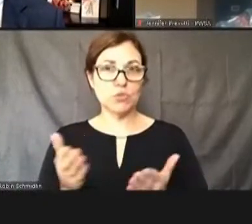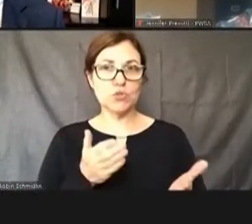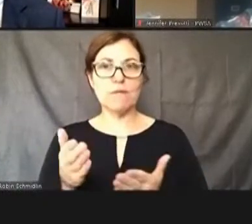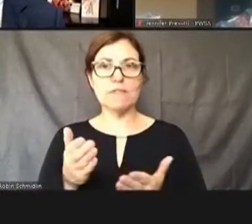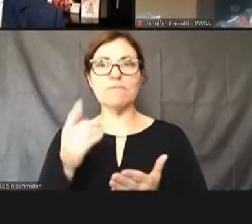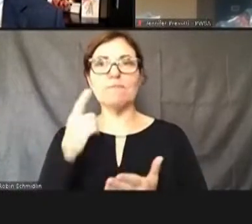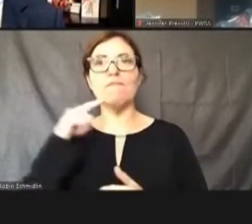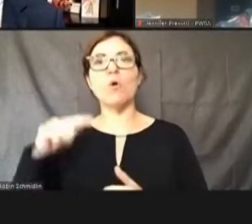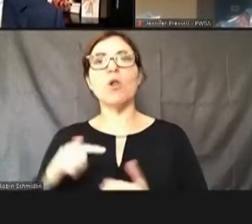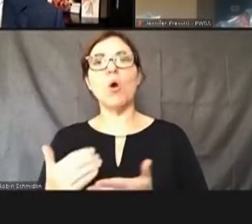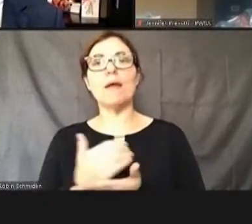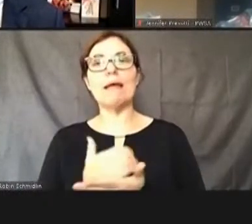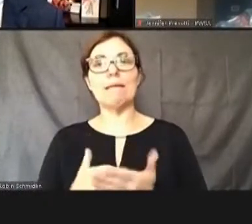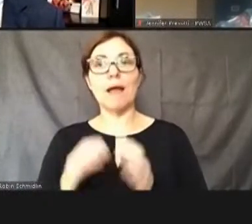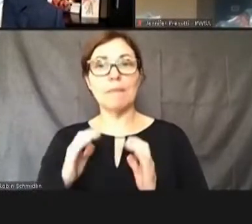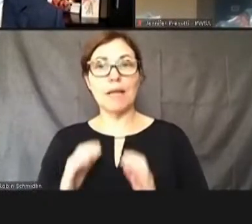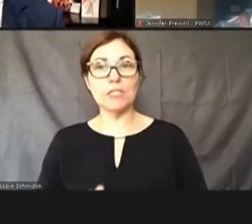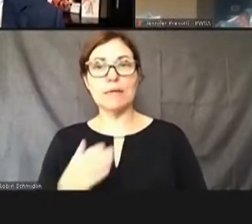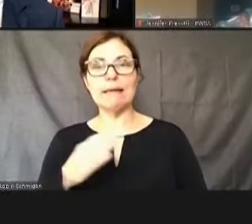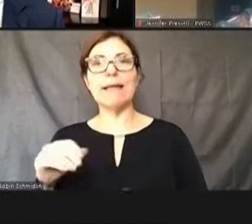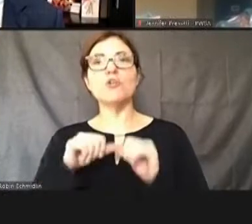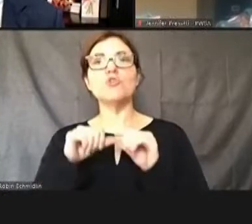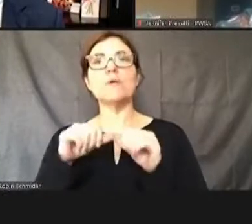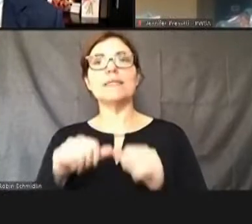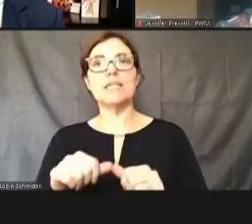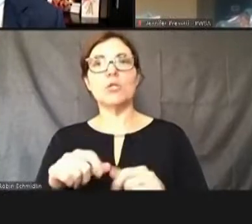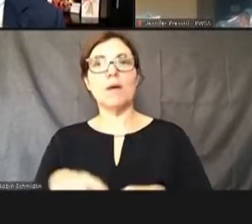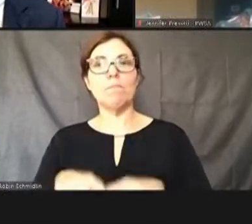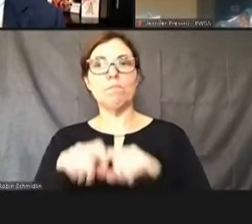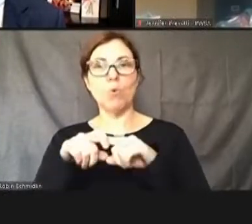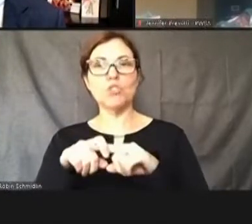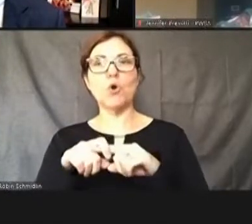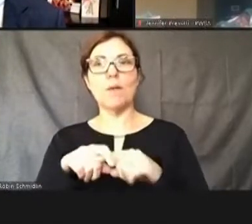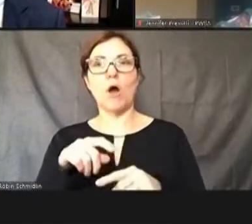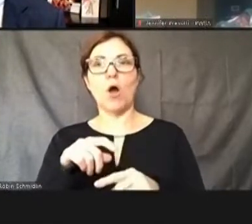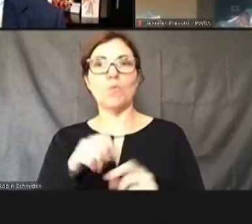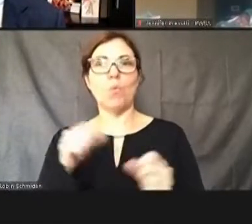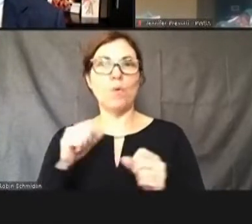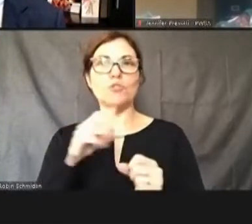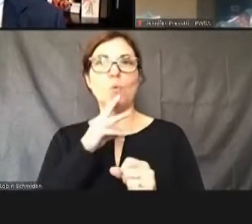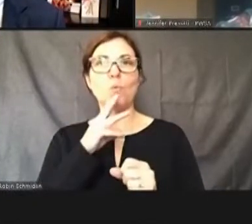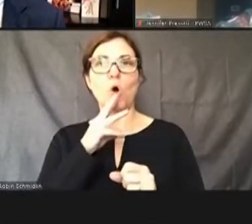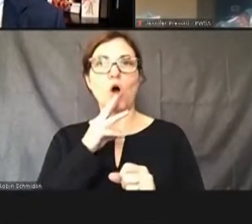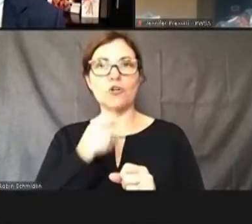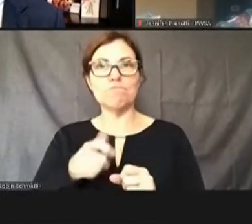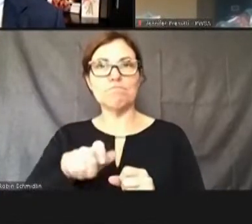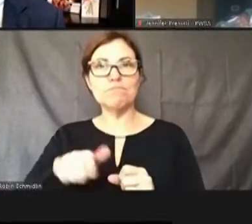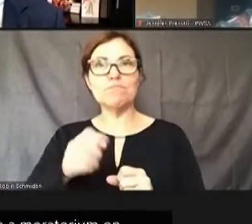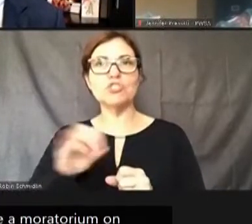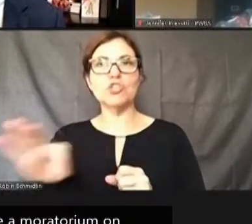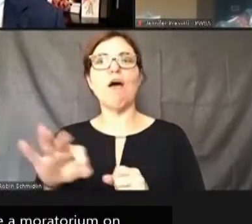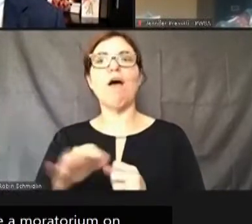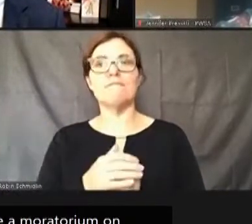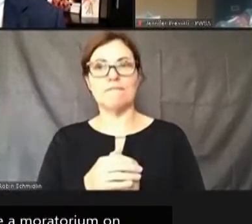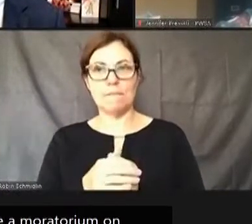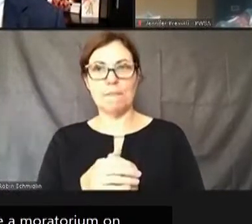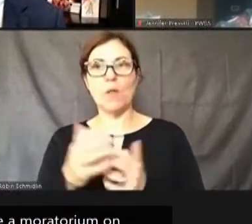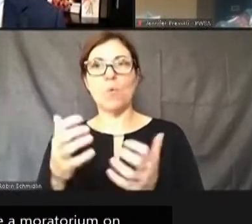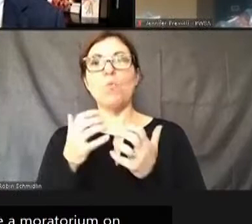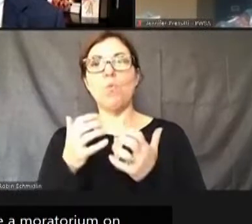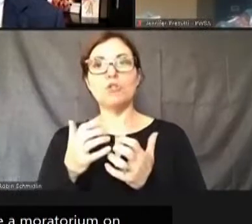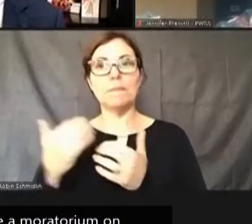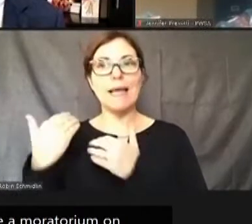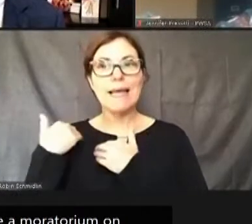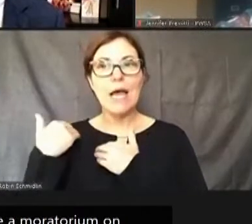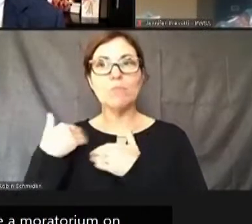and continue a moratorium on winter water shutoffs, to be accountable, accessible, and fully transparent to the customers,